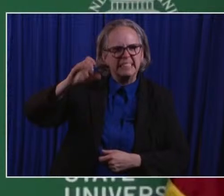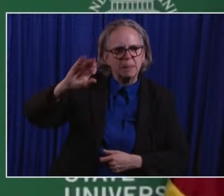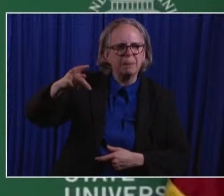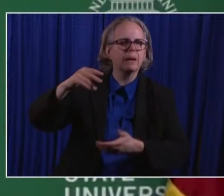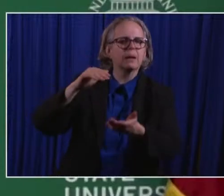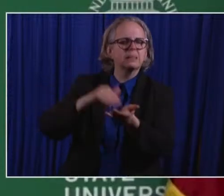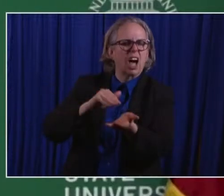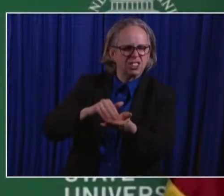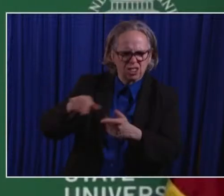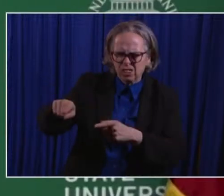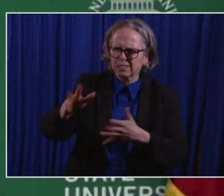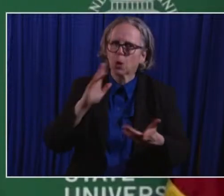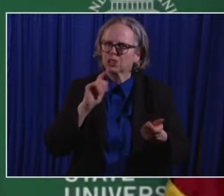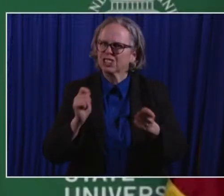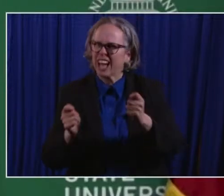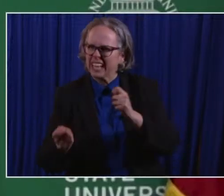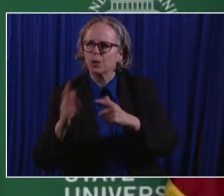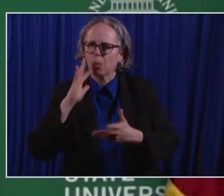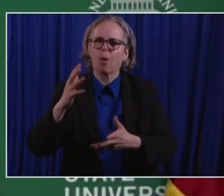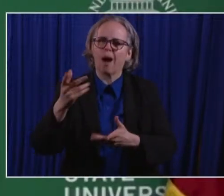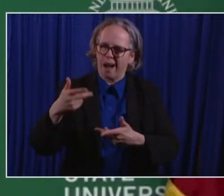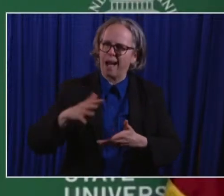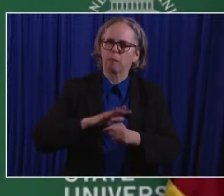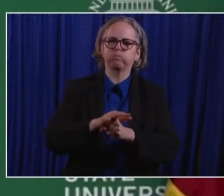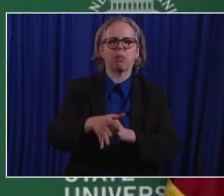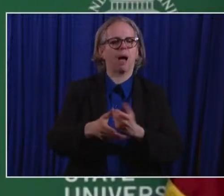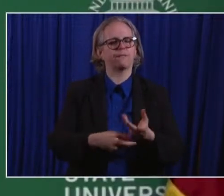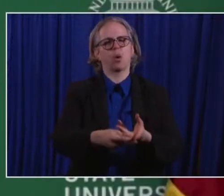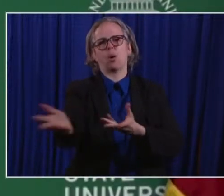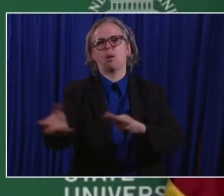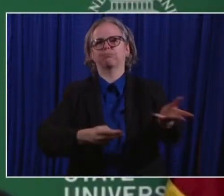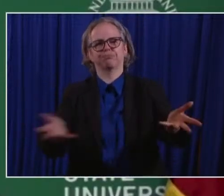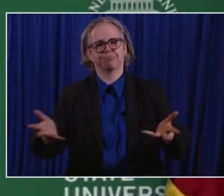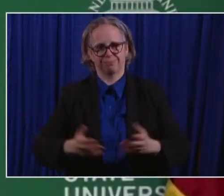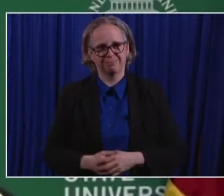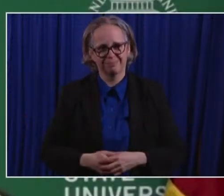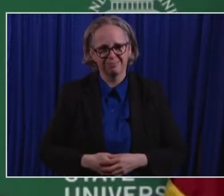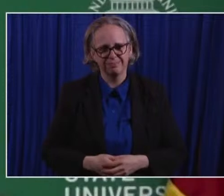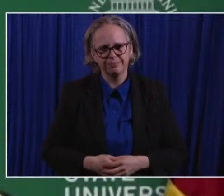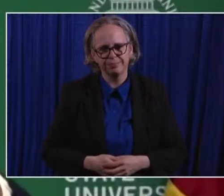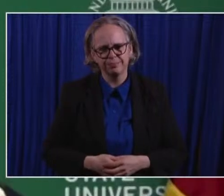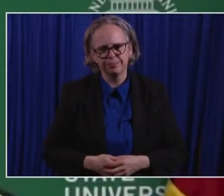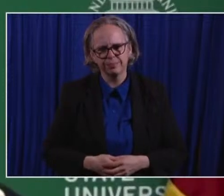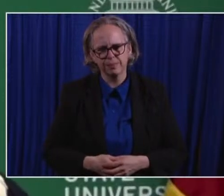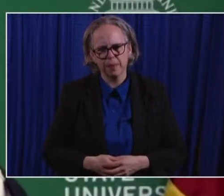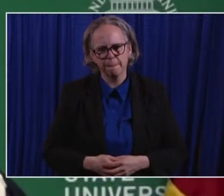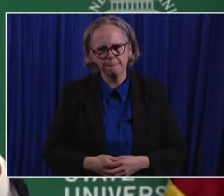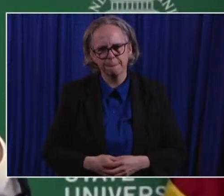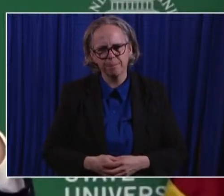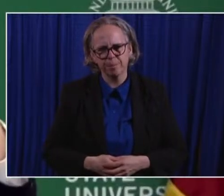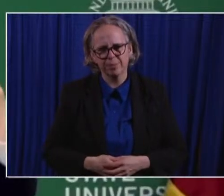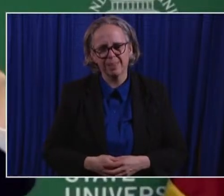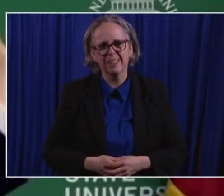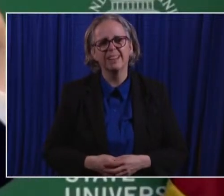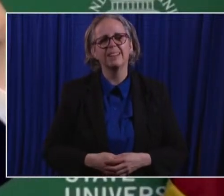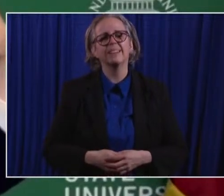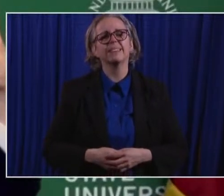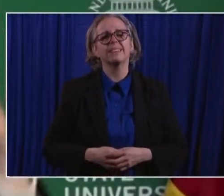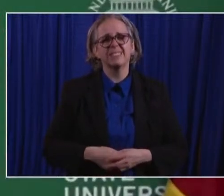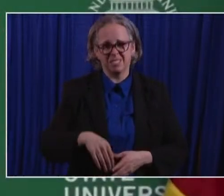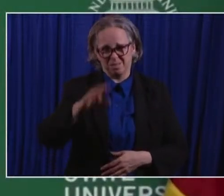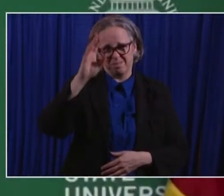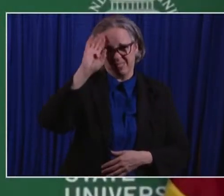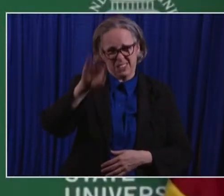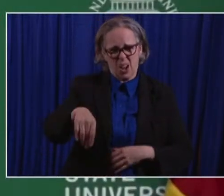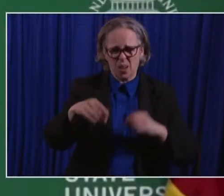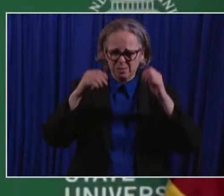have changed how we're doing it in a sense. I mean, we really have built this, and we're layering it on.